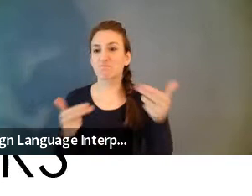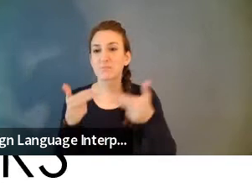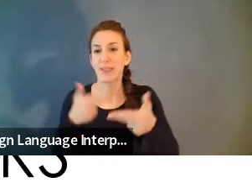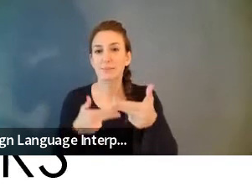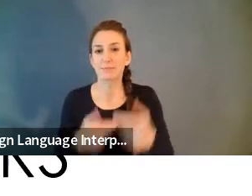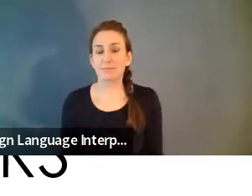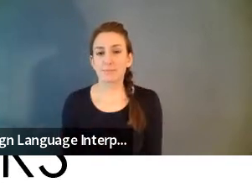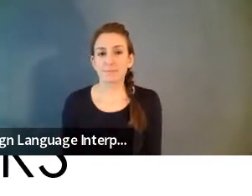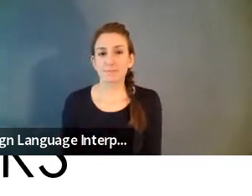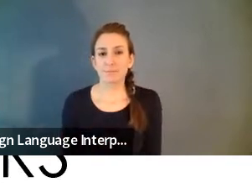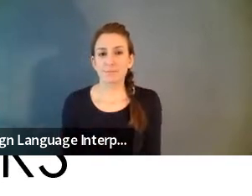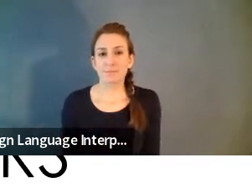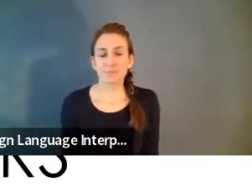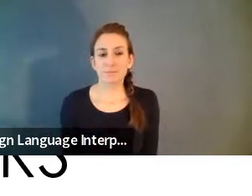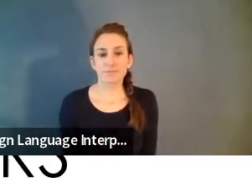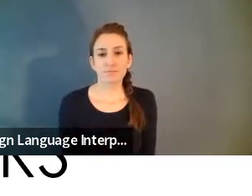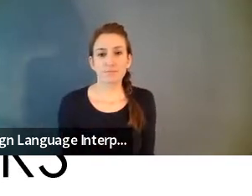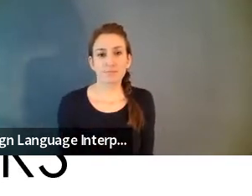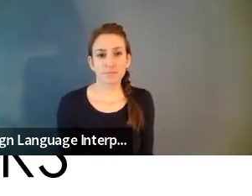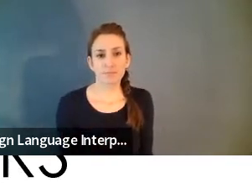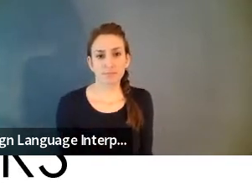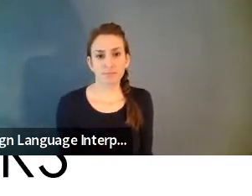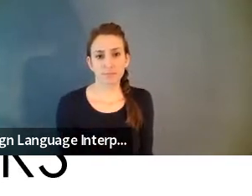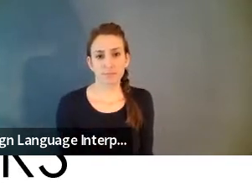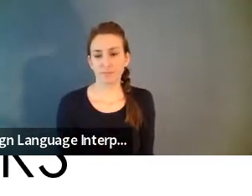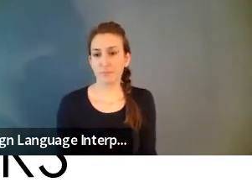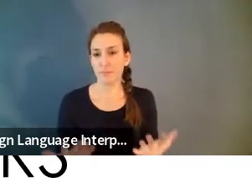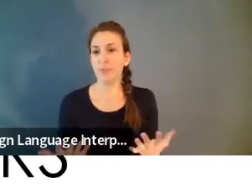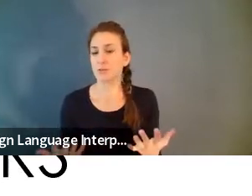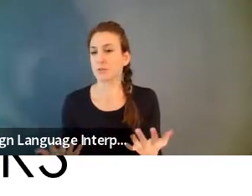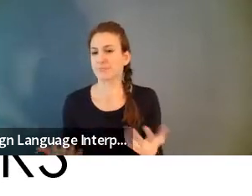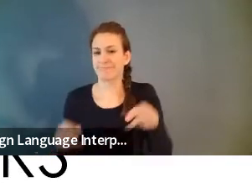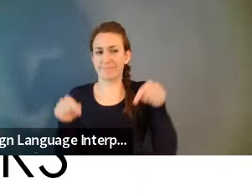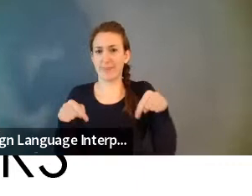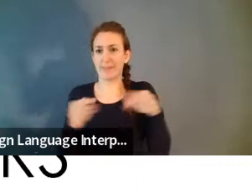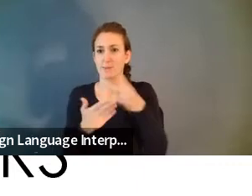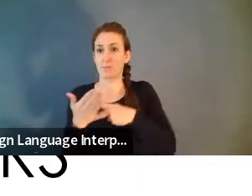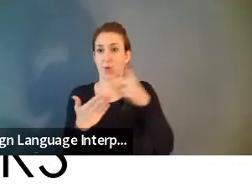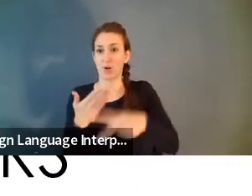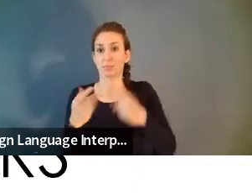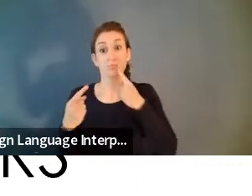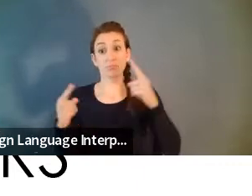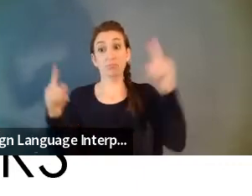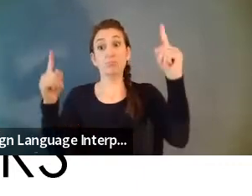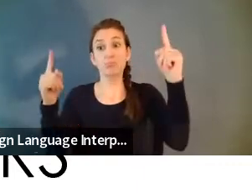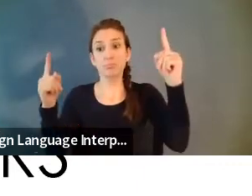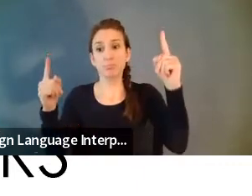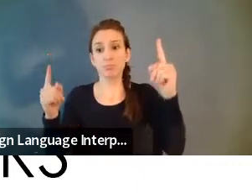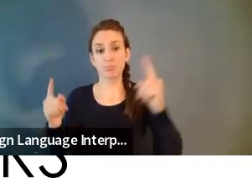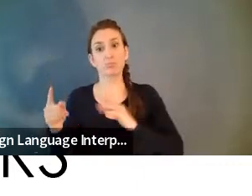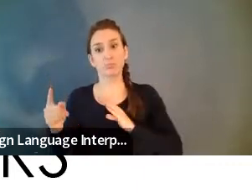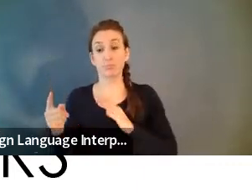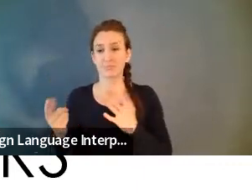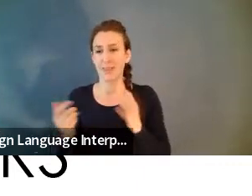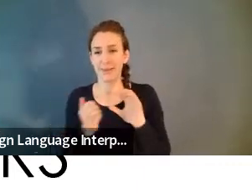So in terms of the measures of success, right? How do we know that the program is hopefully doing what it's supposed to, and have we been